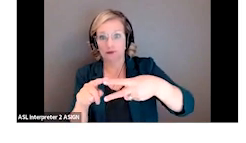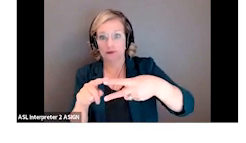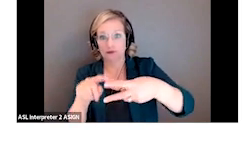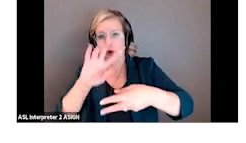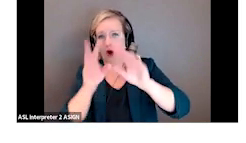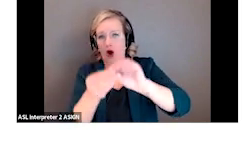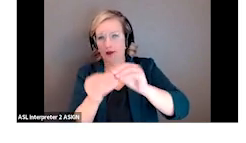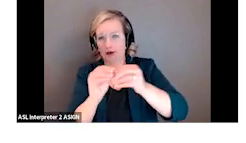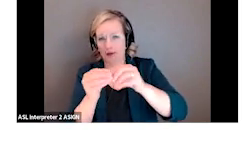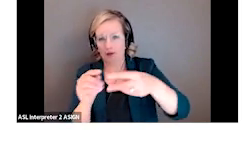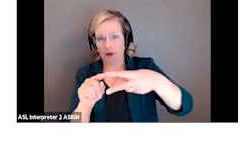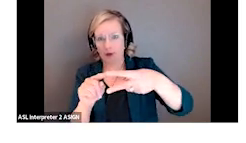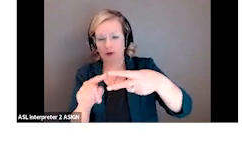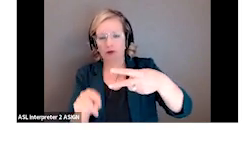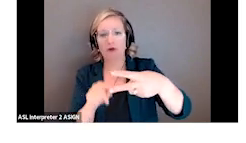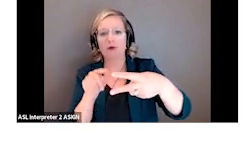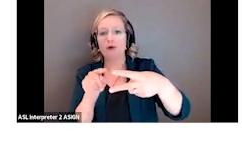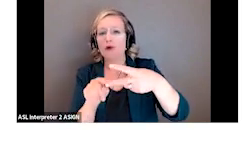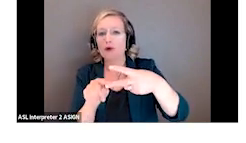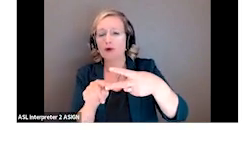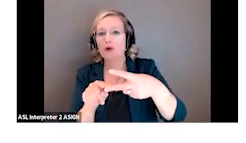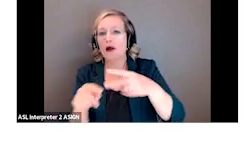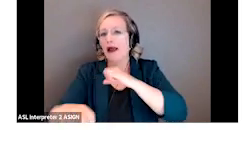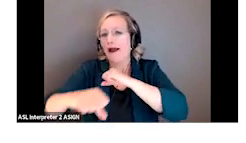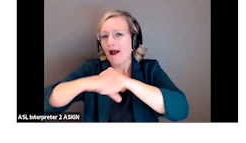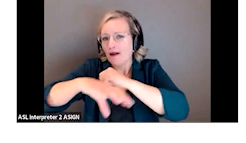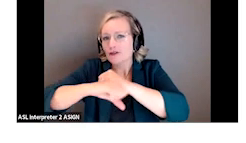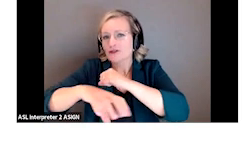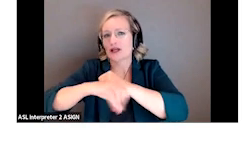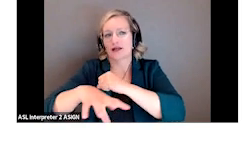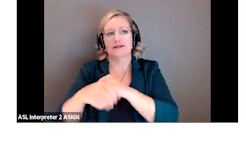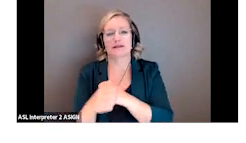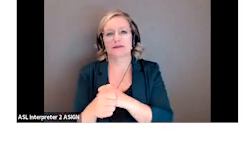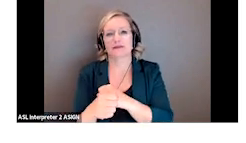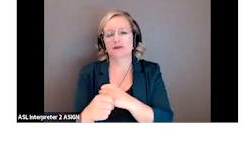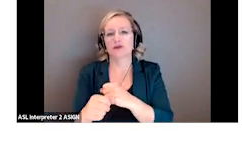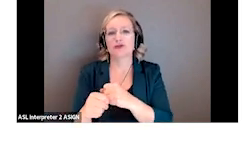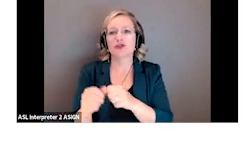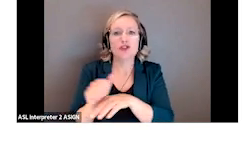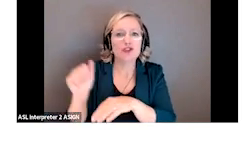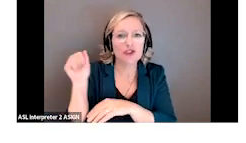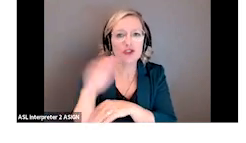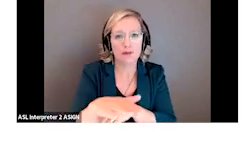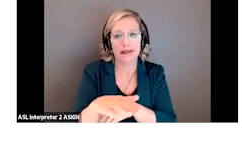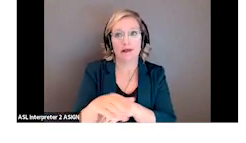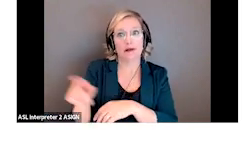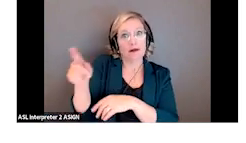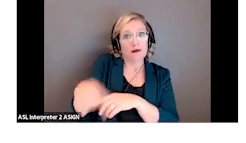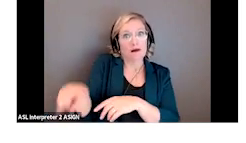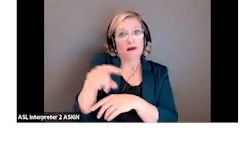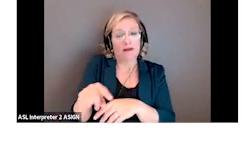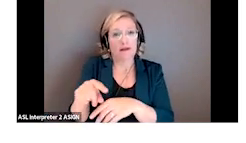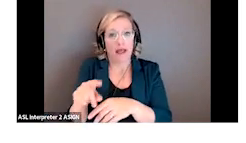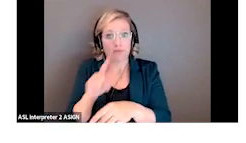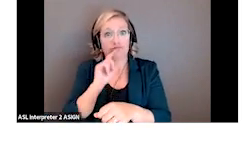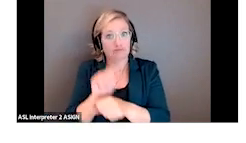like advertising or how much Amazon charges for shipping and logistics that are going on for Amazon to be a functional channel